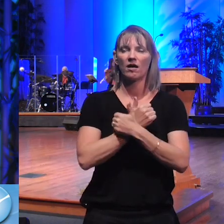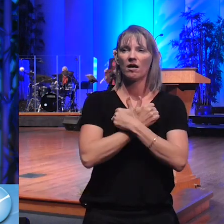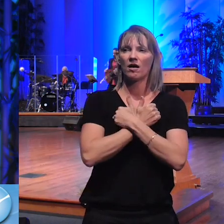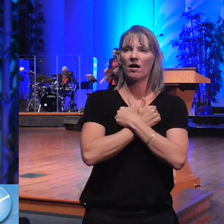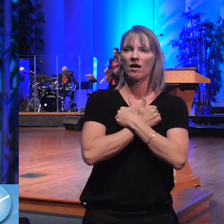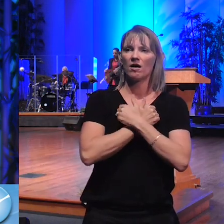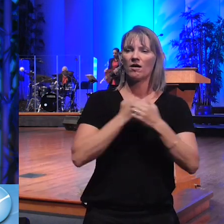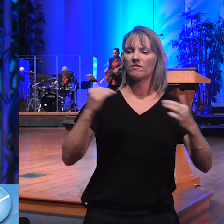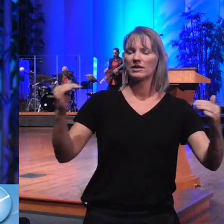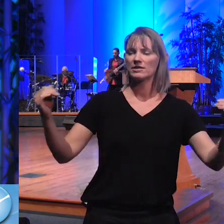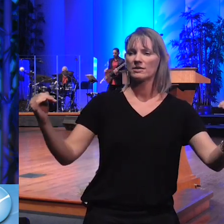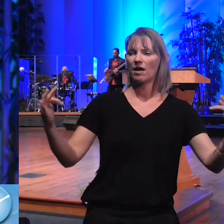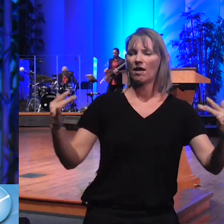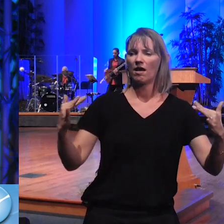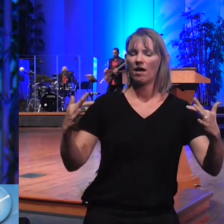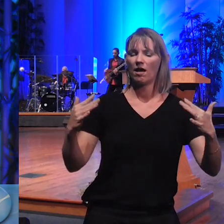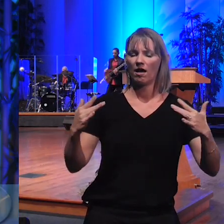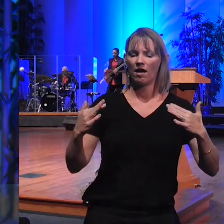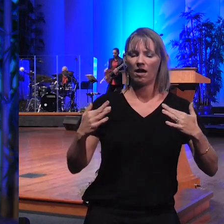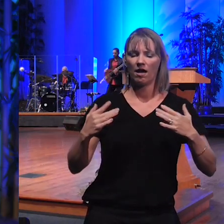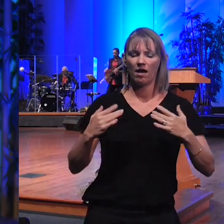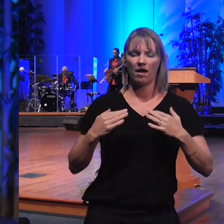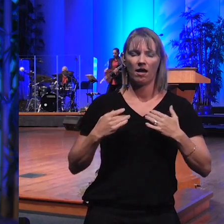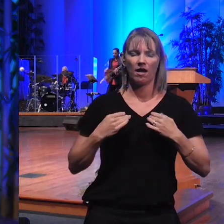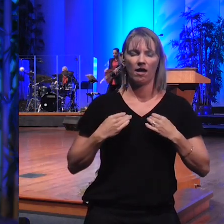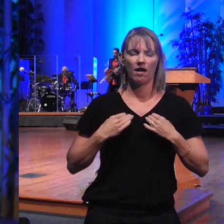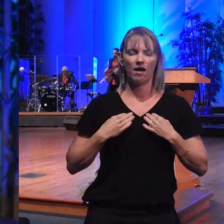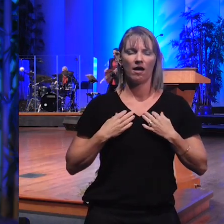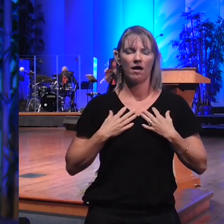Love has come